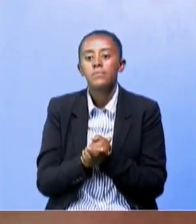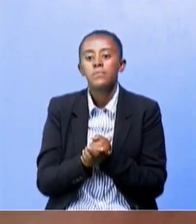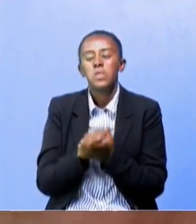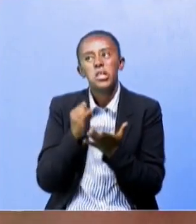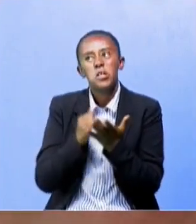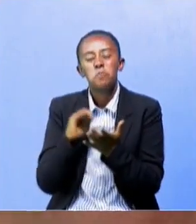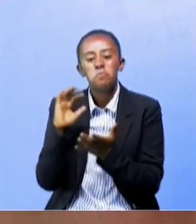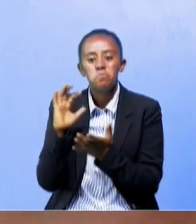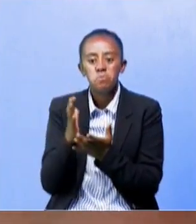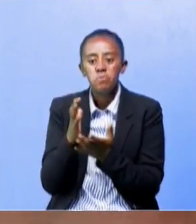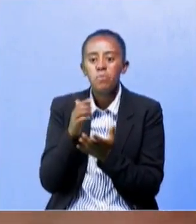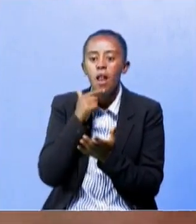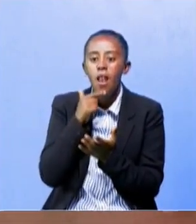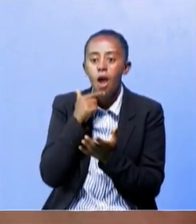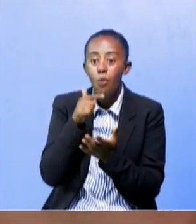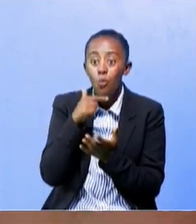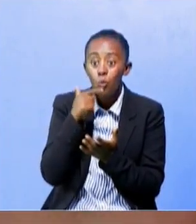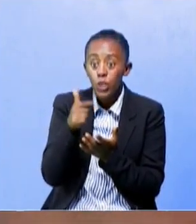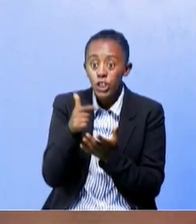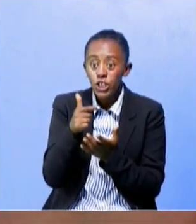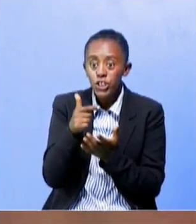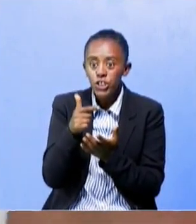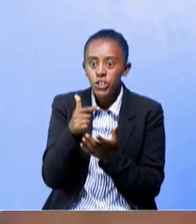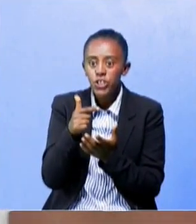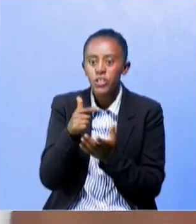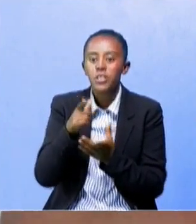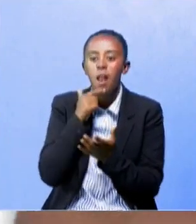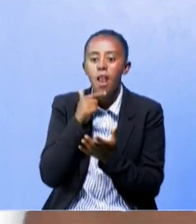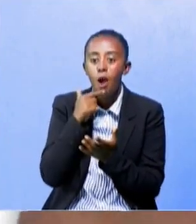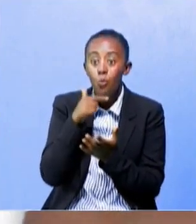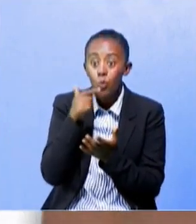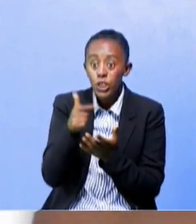It's maybe language club.